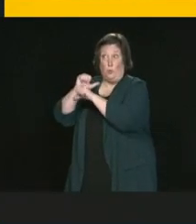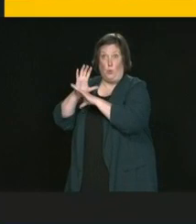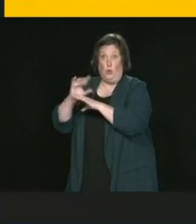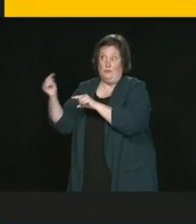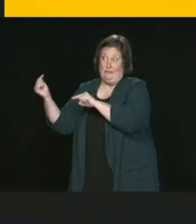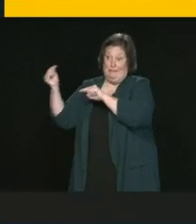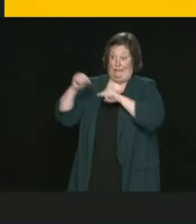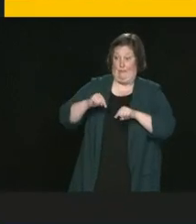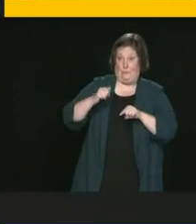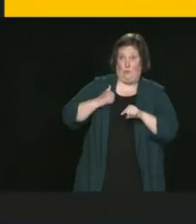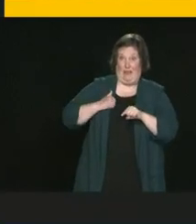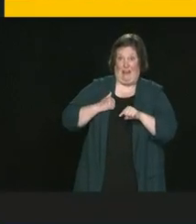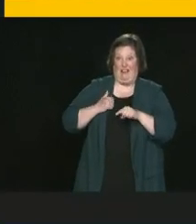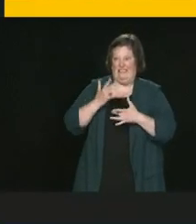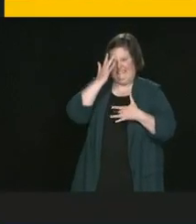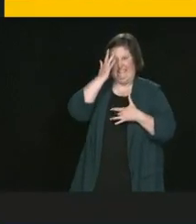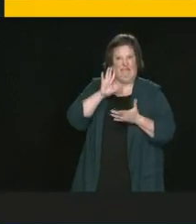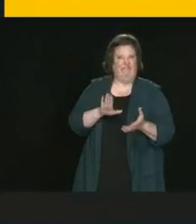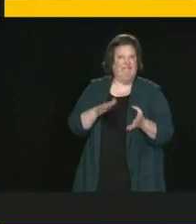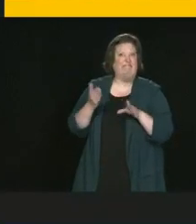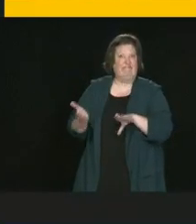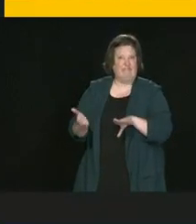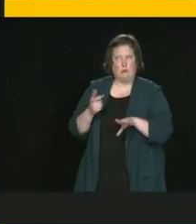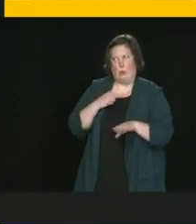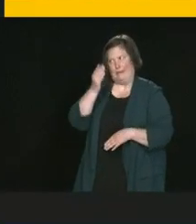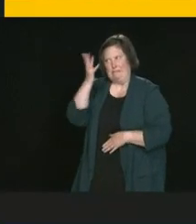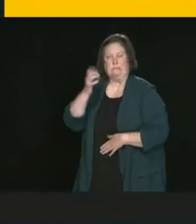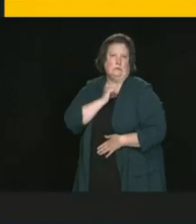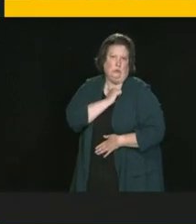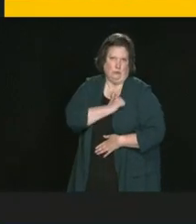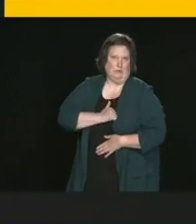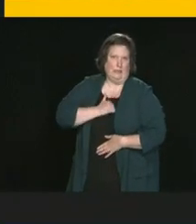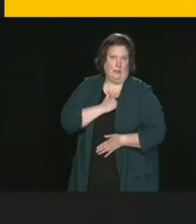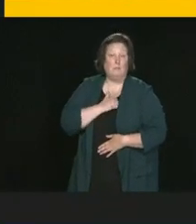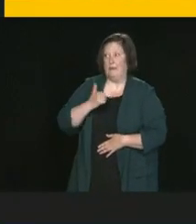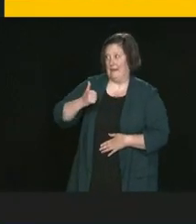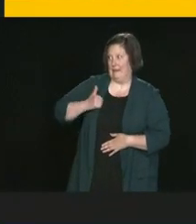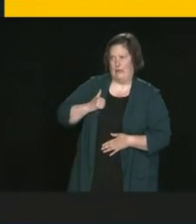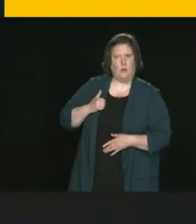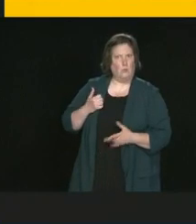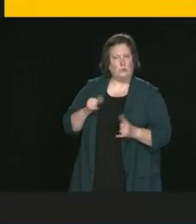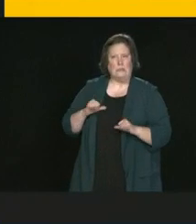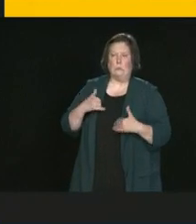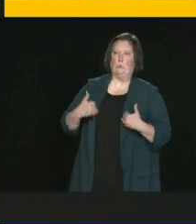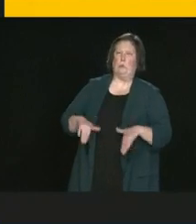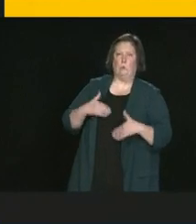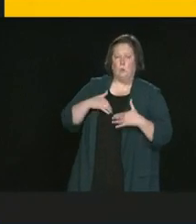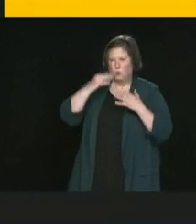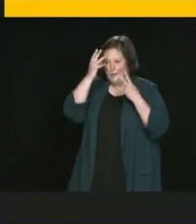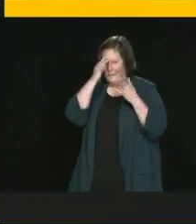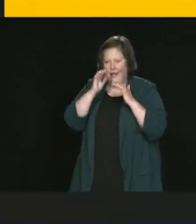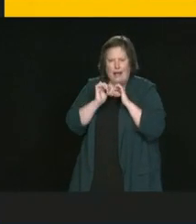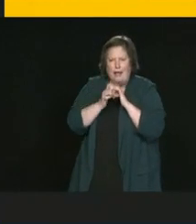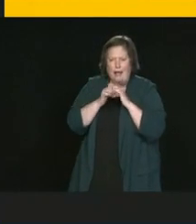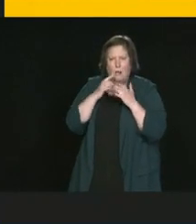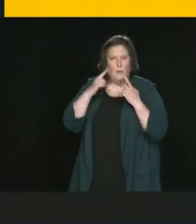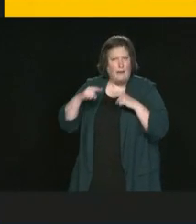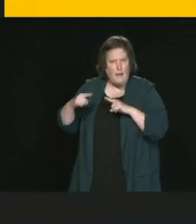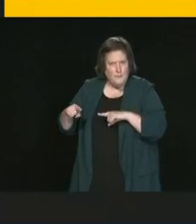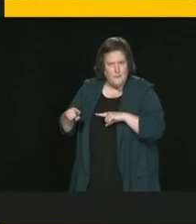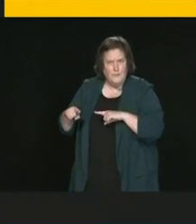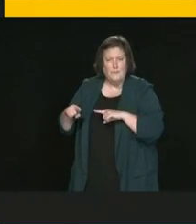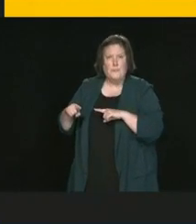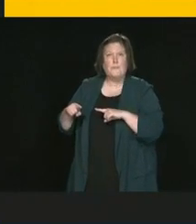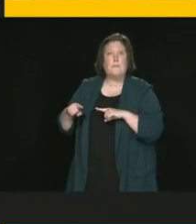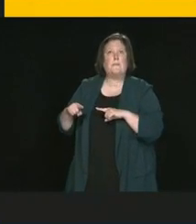passed away here in Canada. We are also, as a country, preoccupied with what has happened, and we're... And we are going to